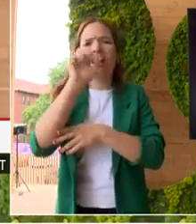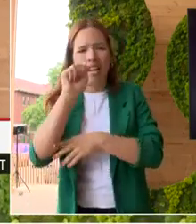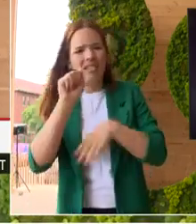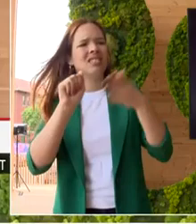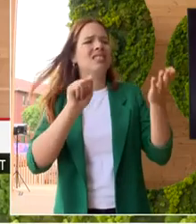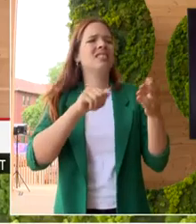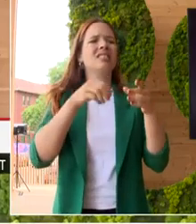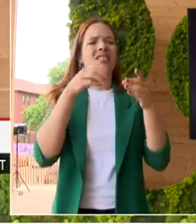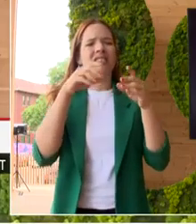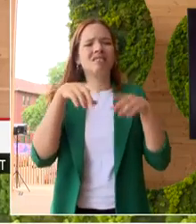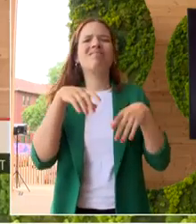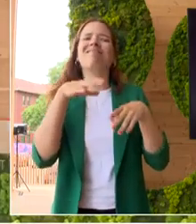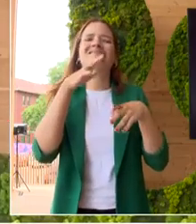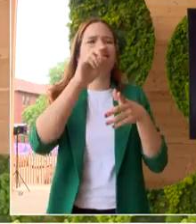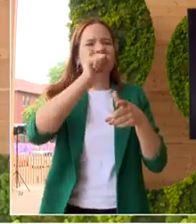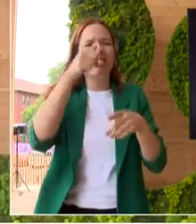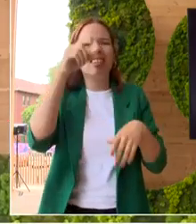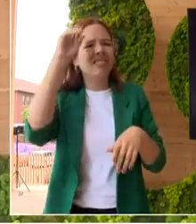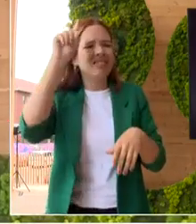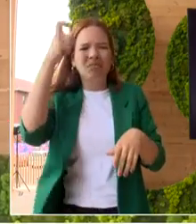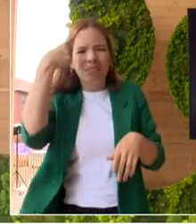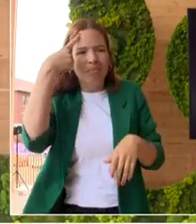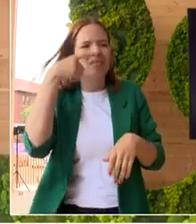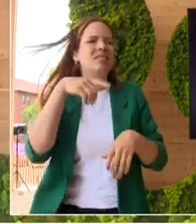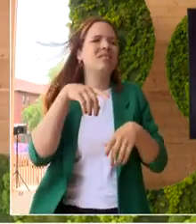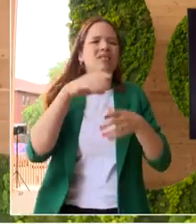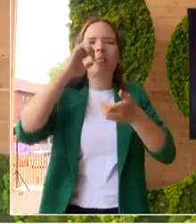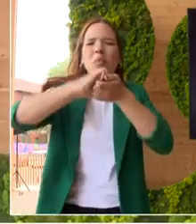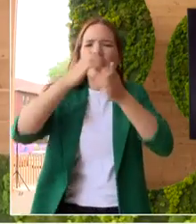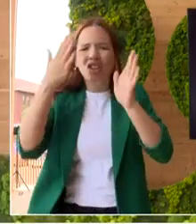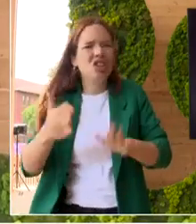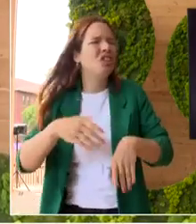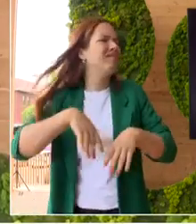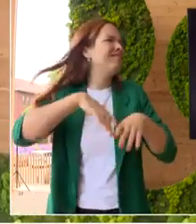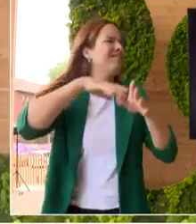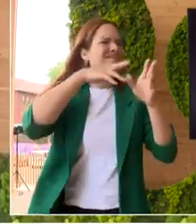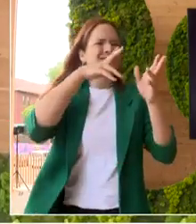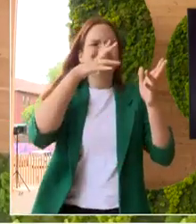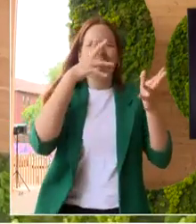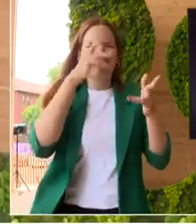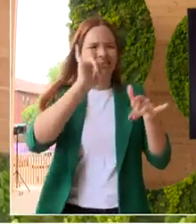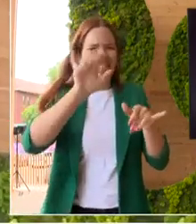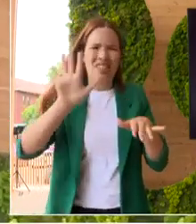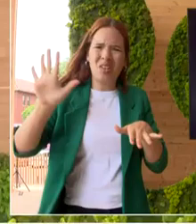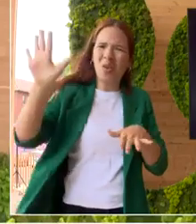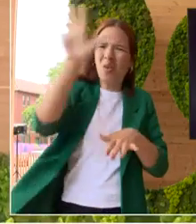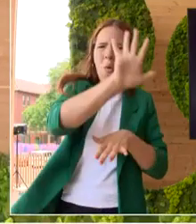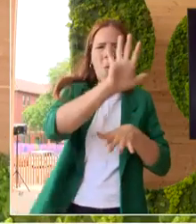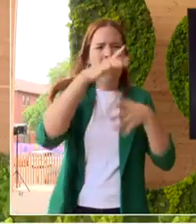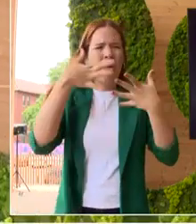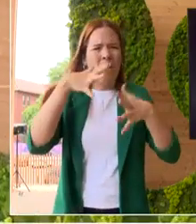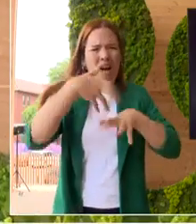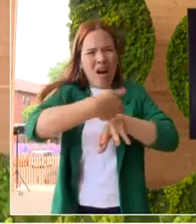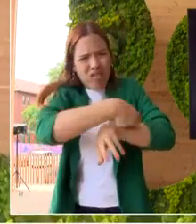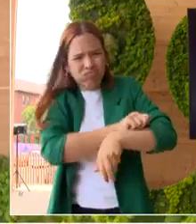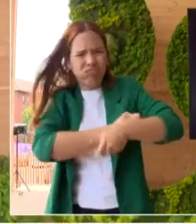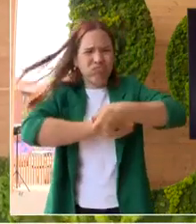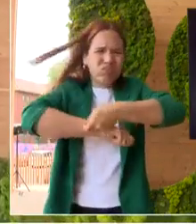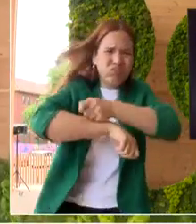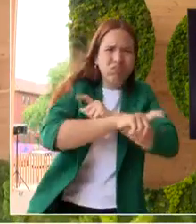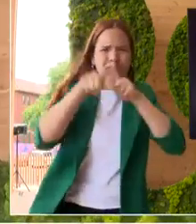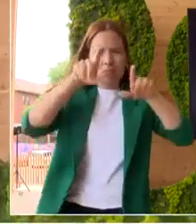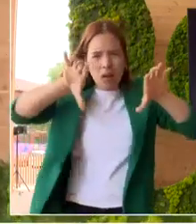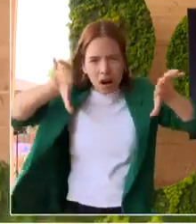sector partners who are here this morning and work diligently to get us to this point. I also want to thank